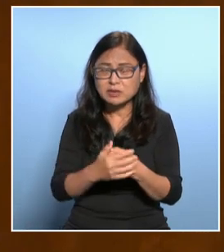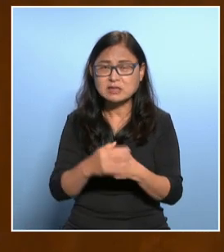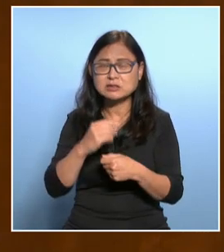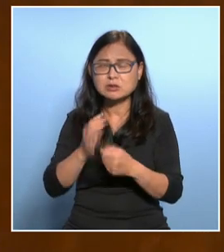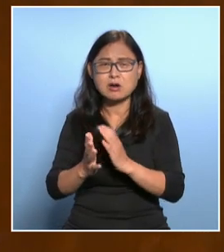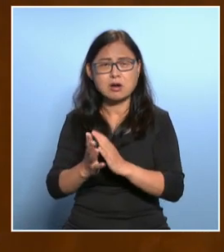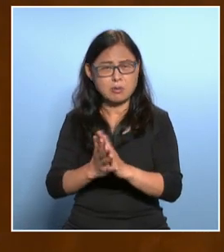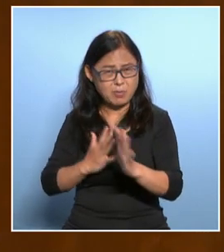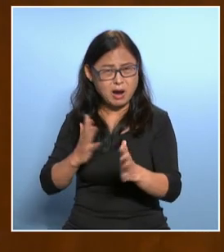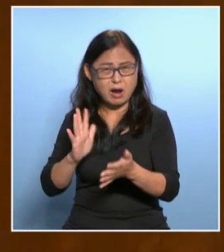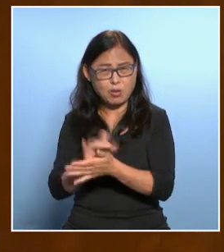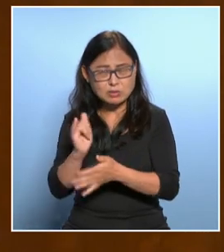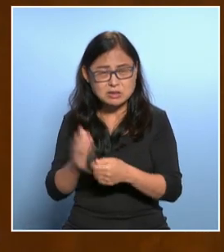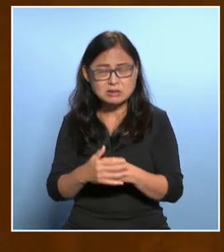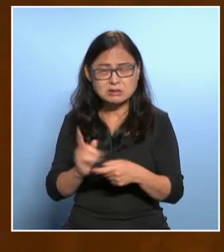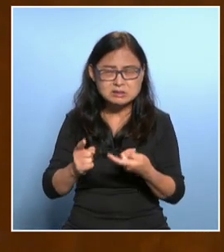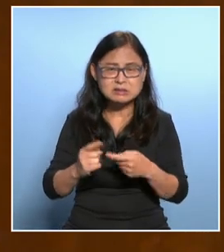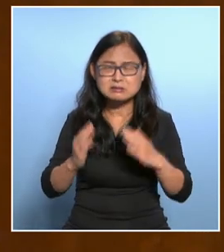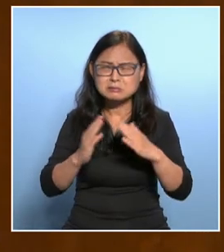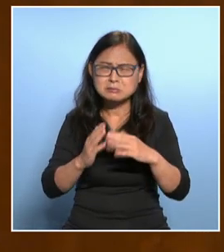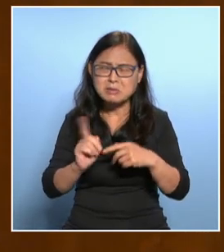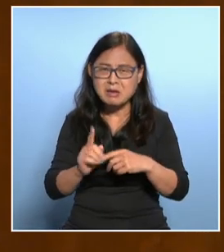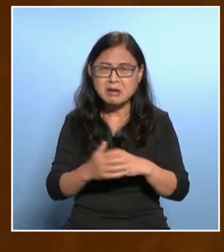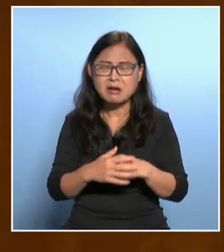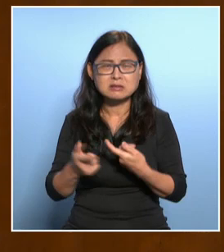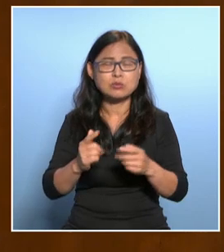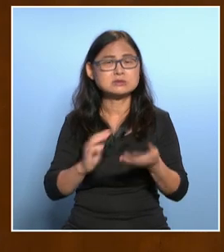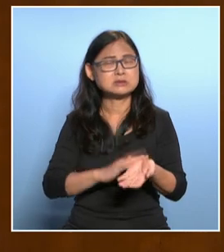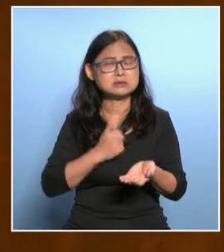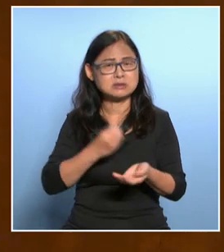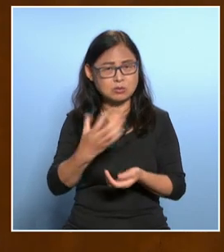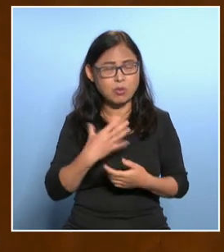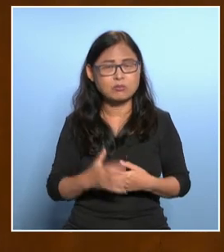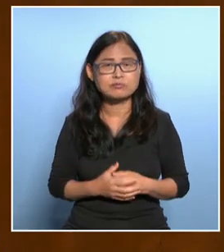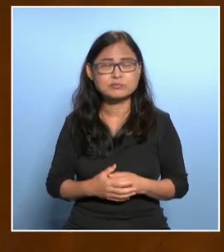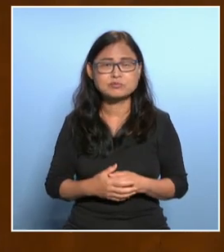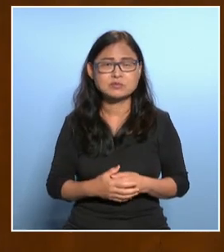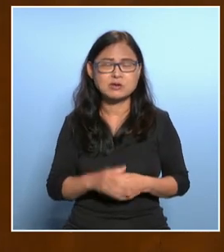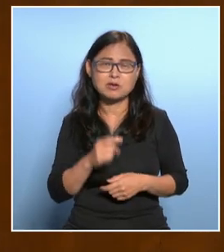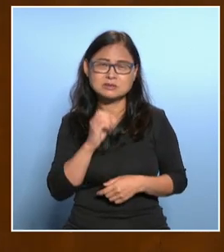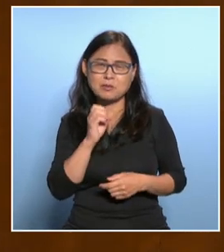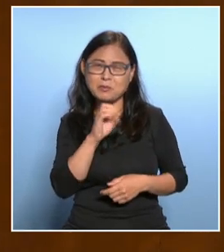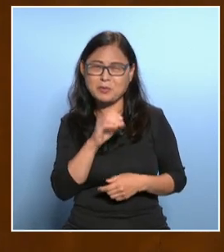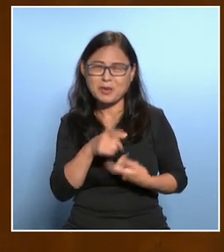doctors who specialize in family medicine. Is it possible for you to